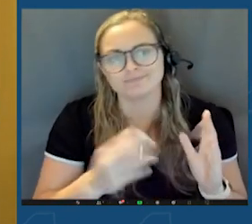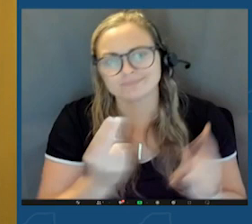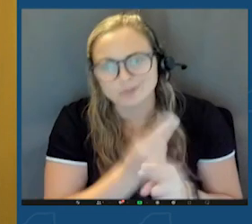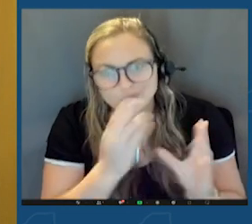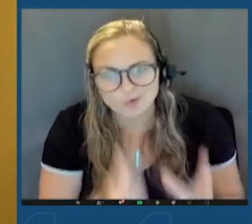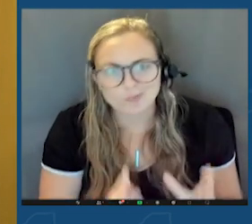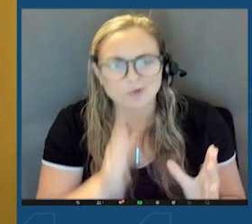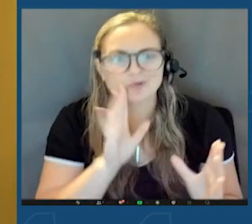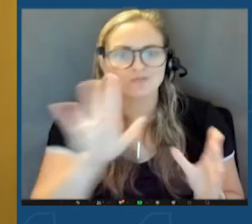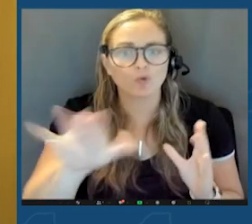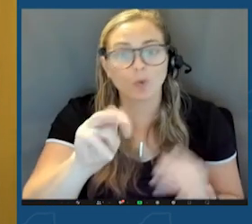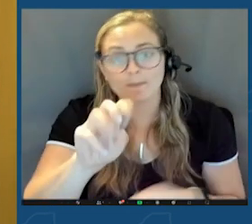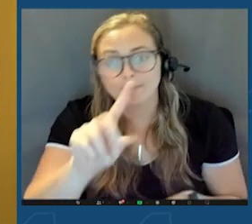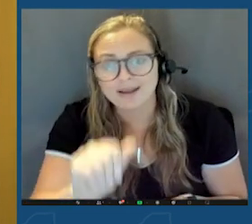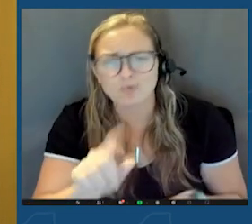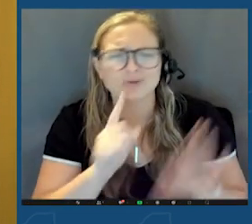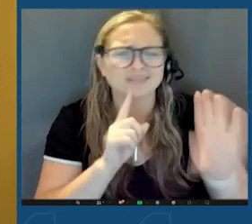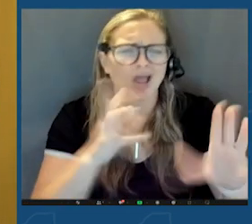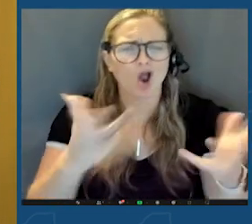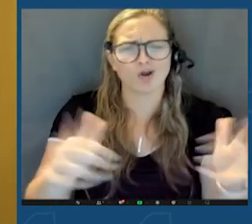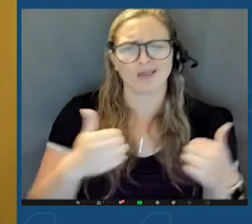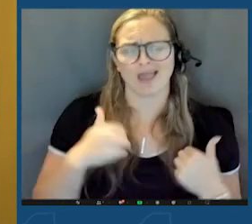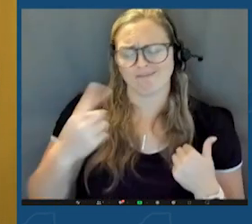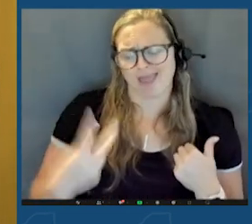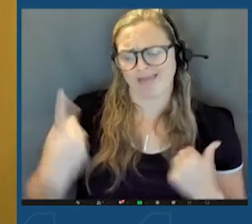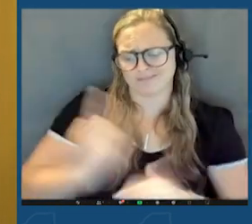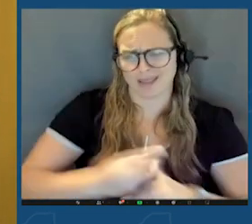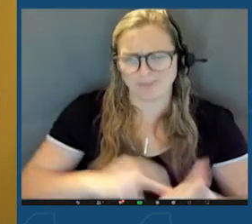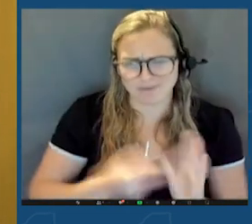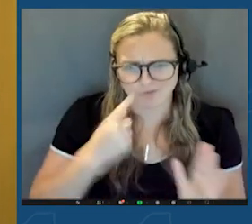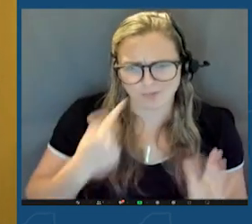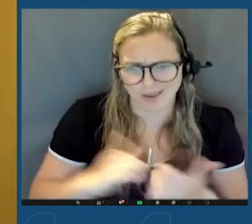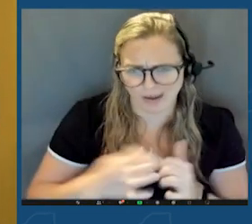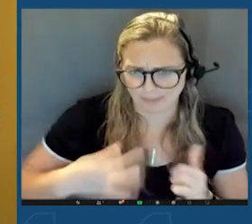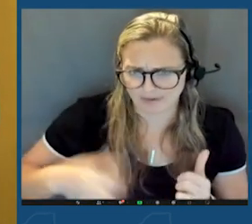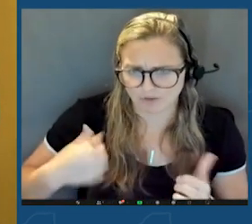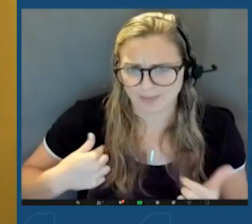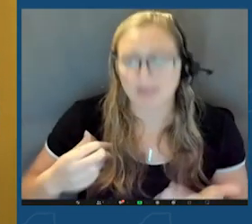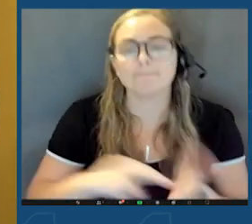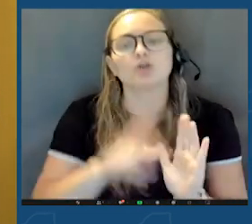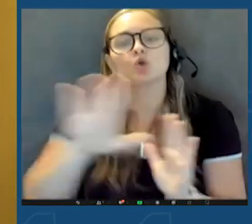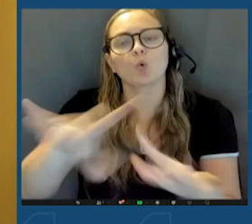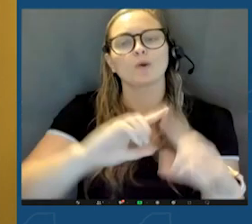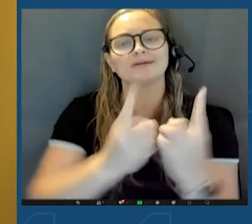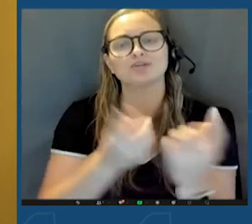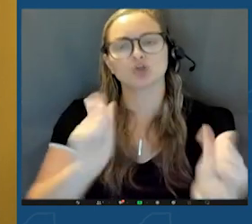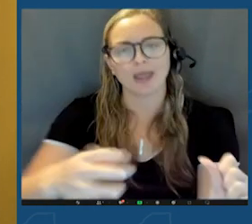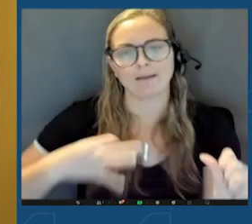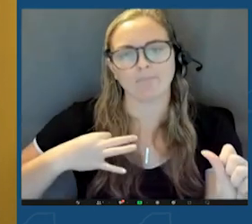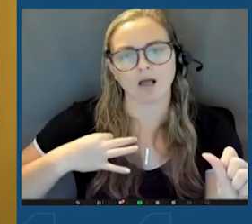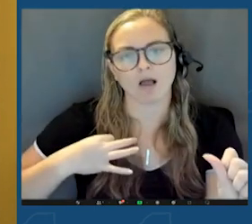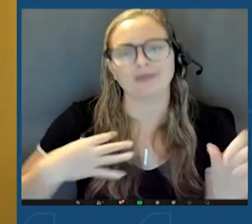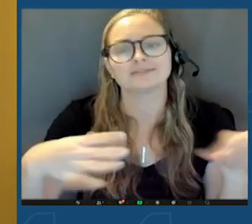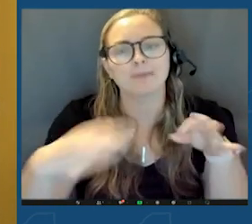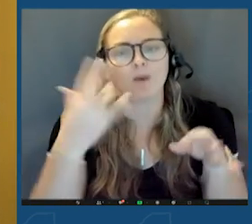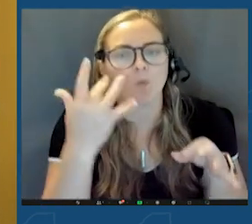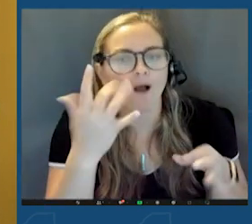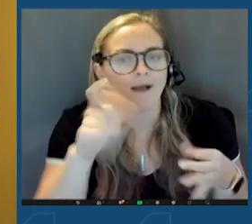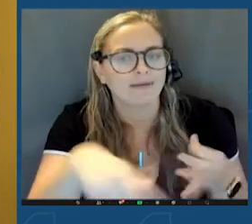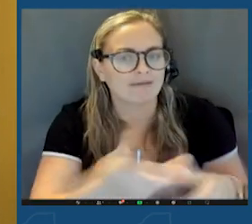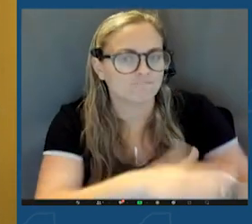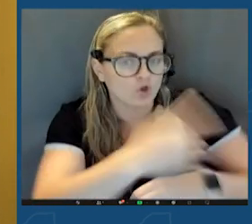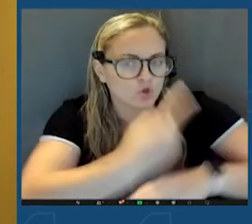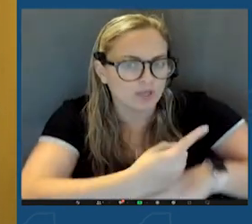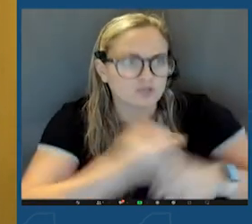your media who will say, I already have half-day, what does that mean for me? It means their districts can apply and make a case for why they should have full-day. There was lots of millions of